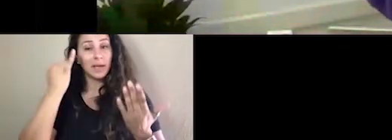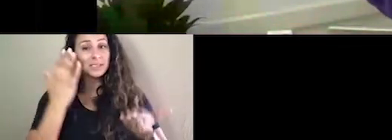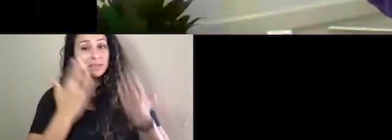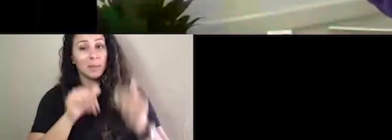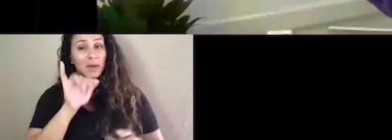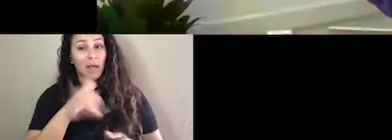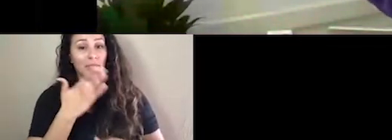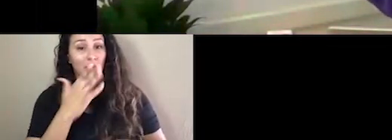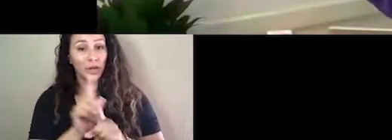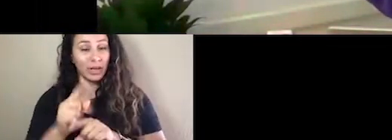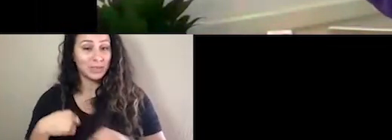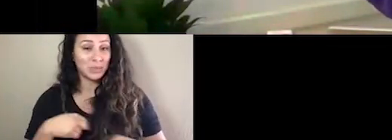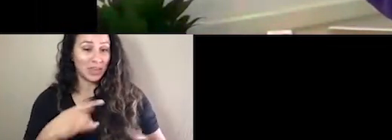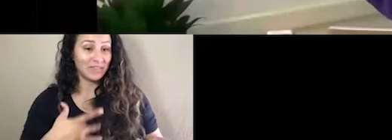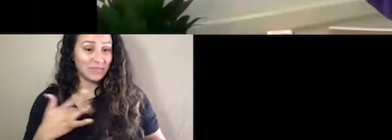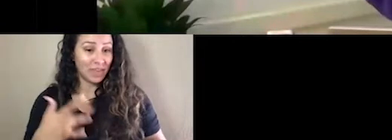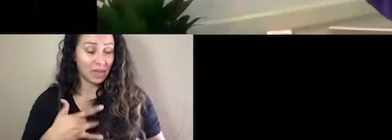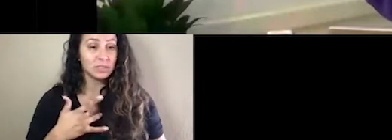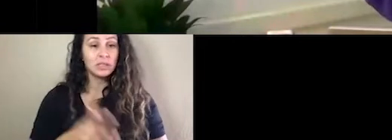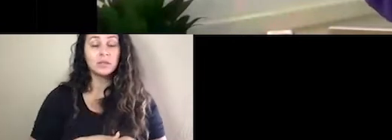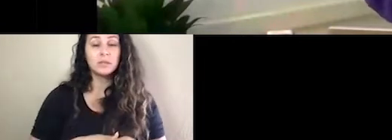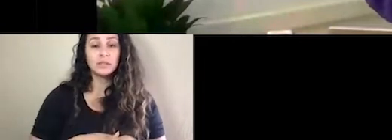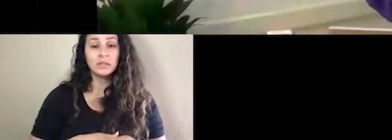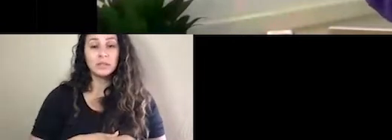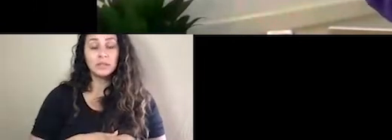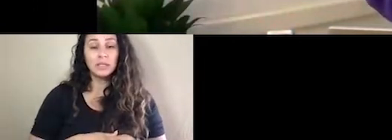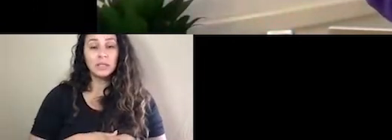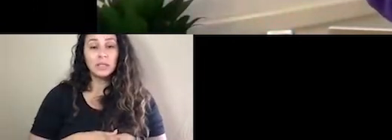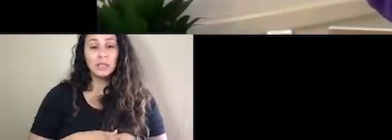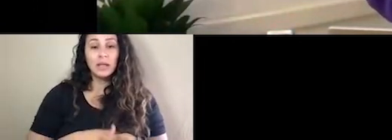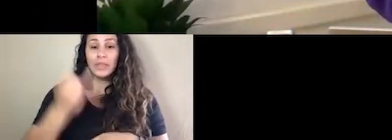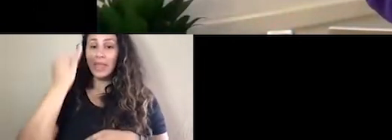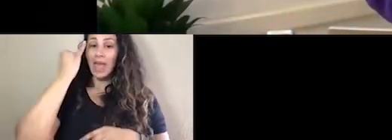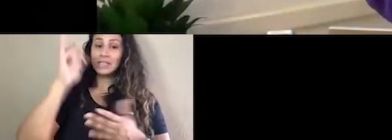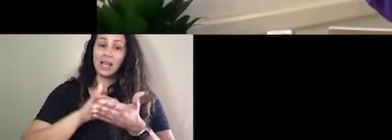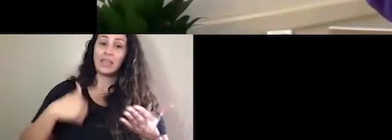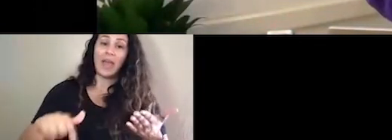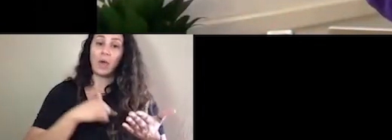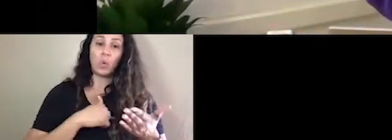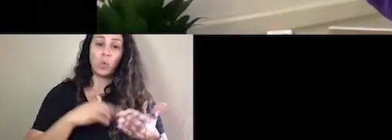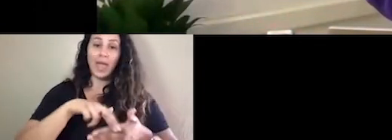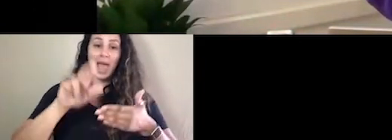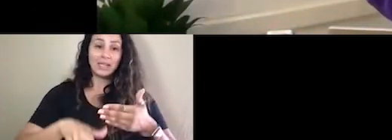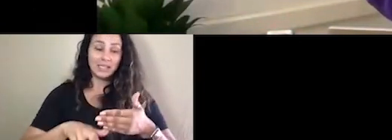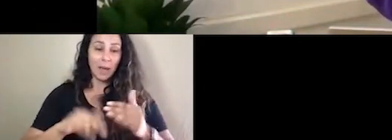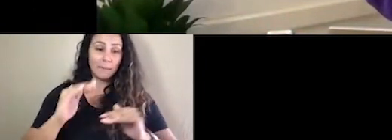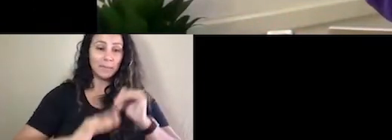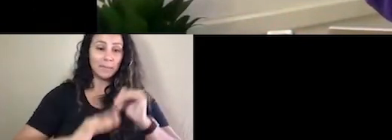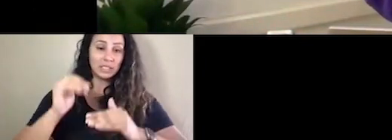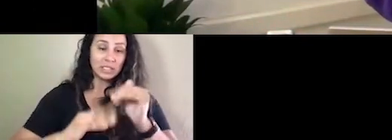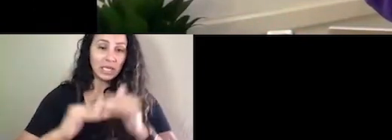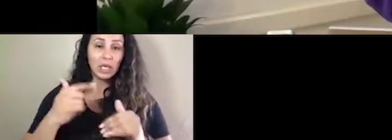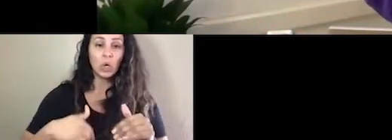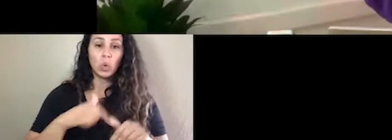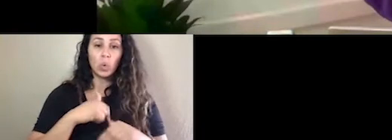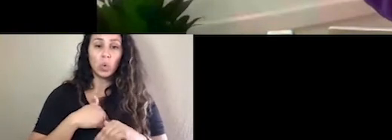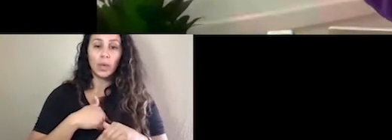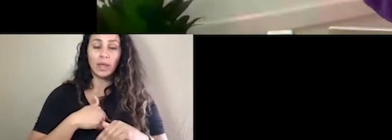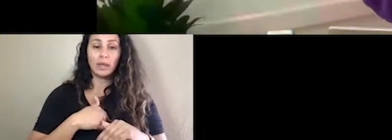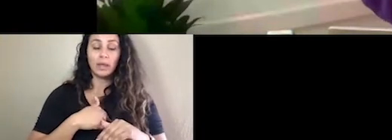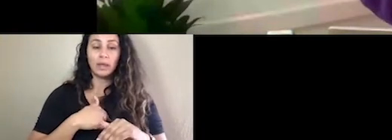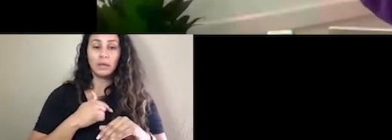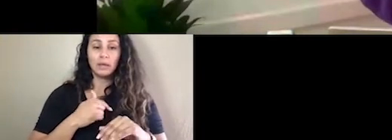thought. Anyway, the idea that we ended up then building, we called the Timeline